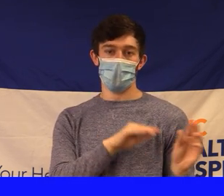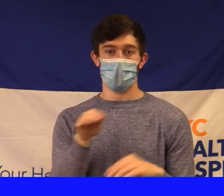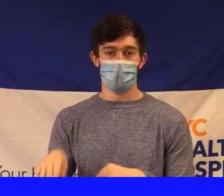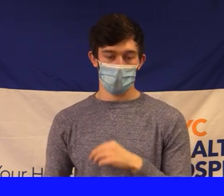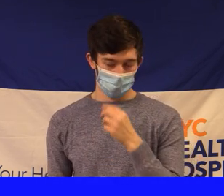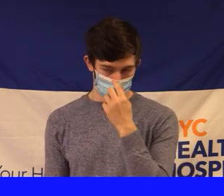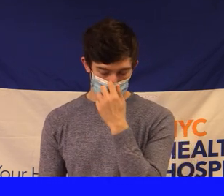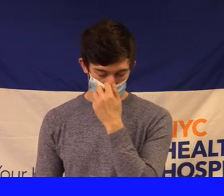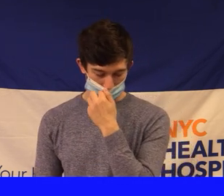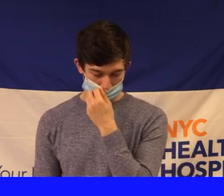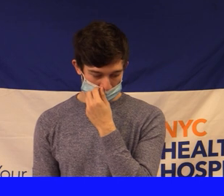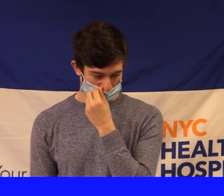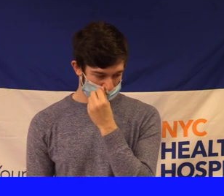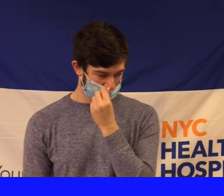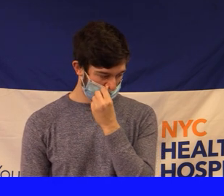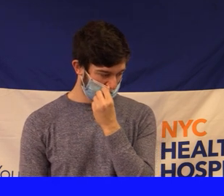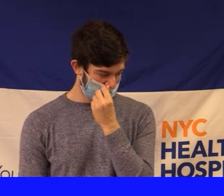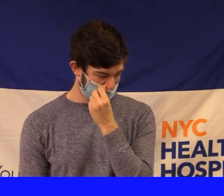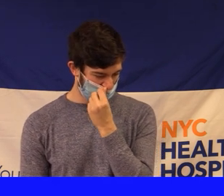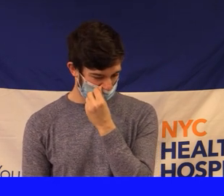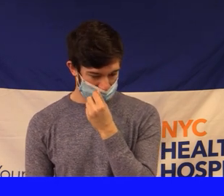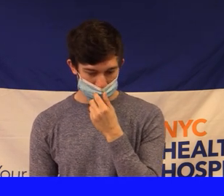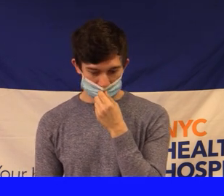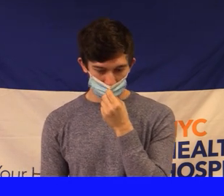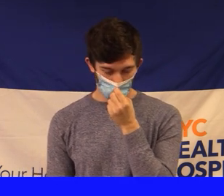Okay, and the,